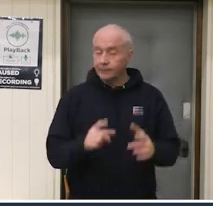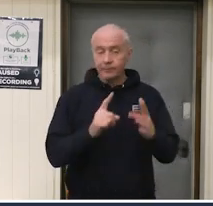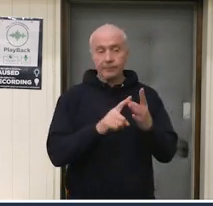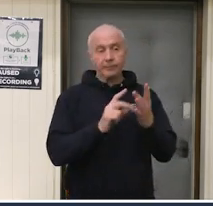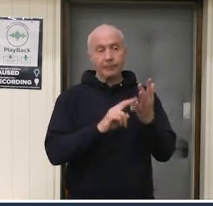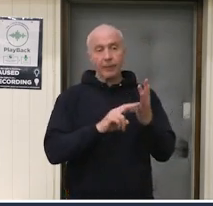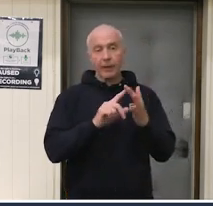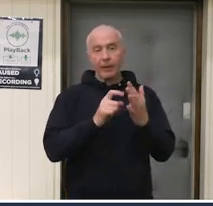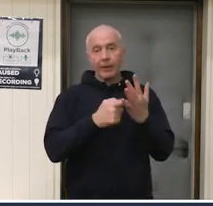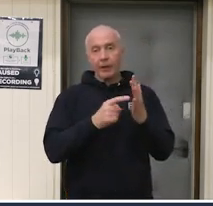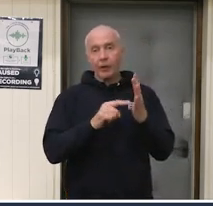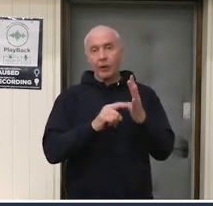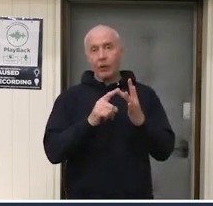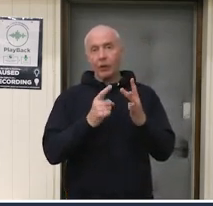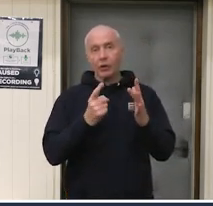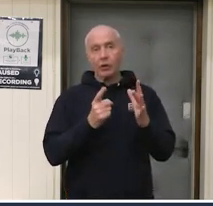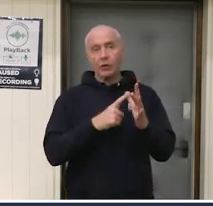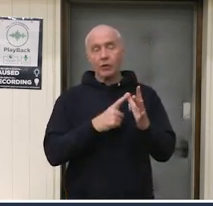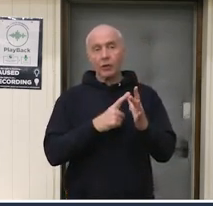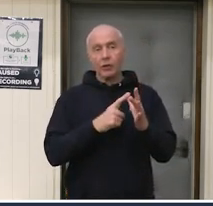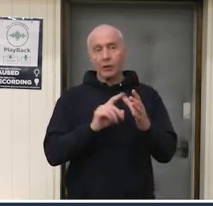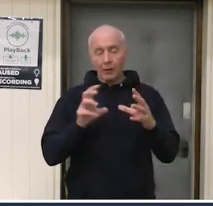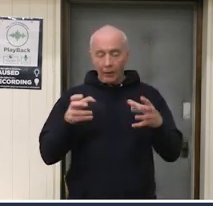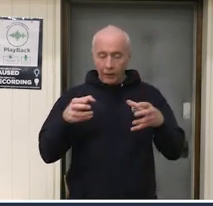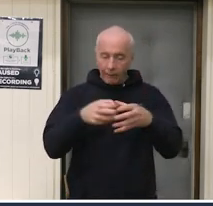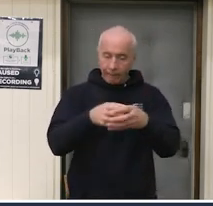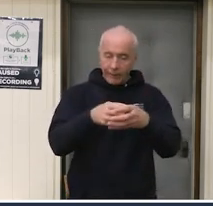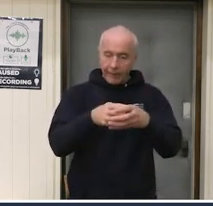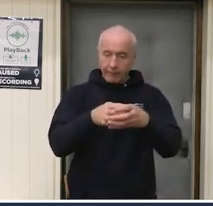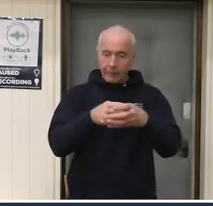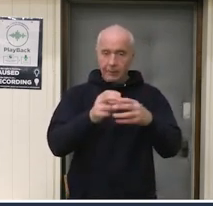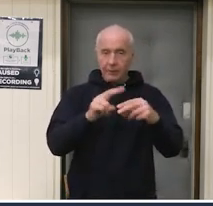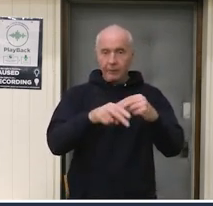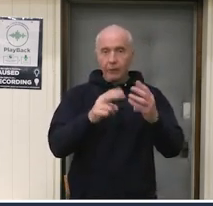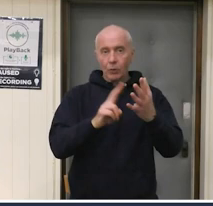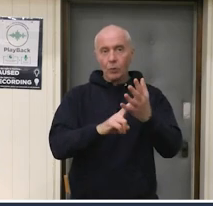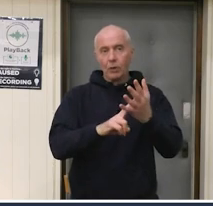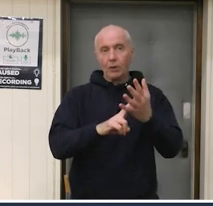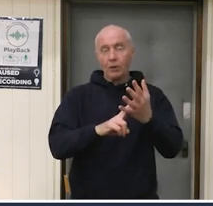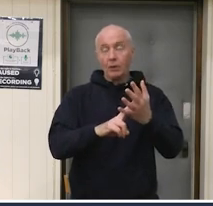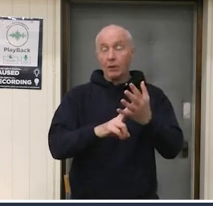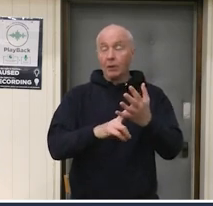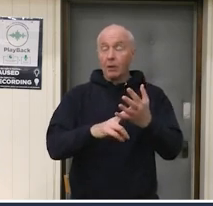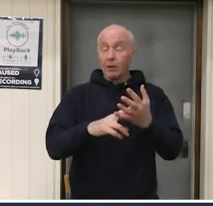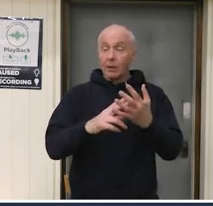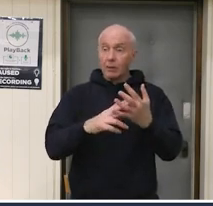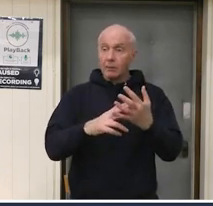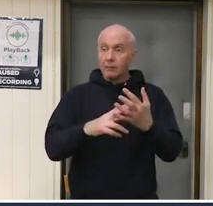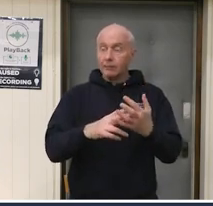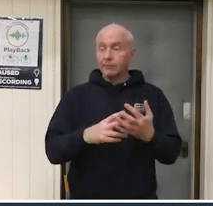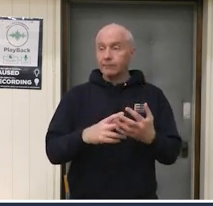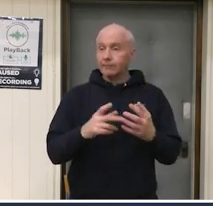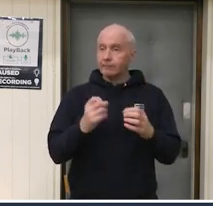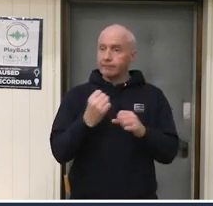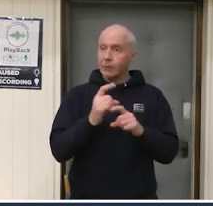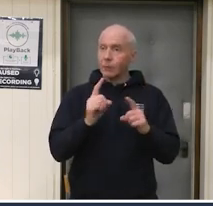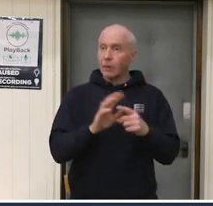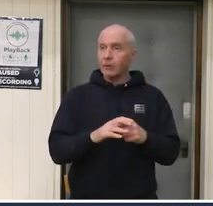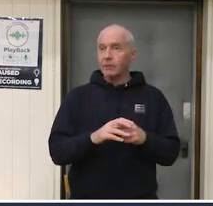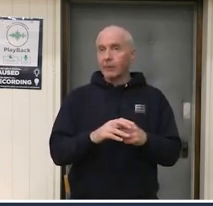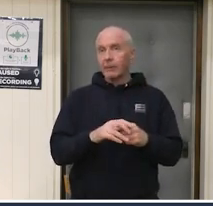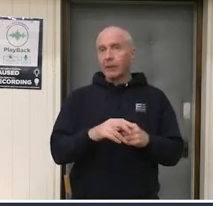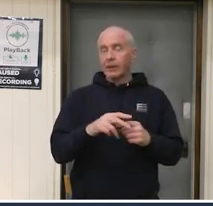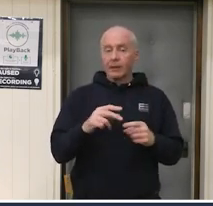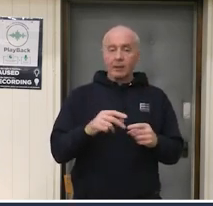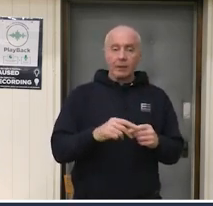confinement fusion. What you're doing there is you're basically taking maybe 200 of the